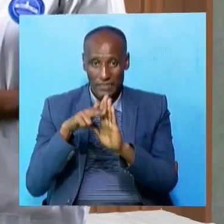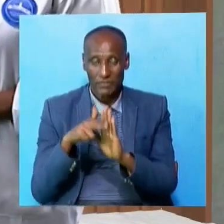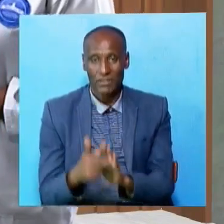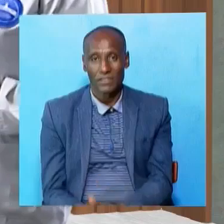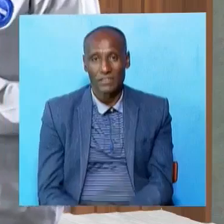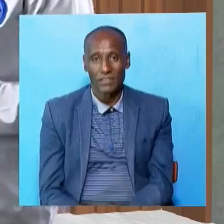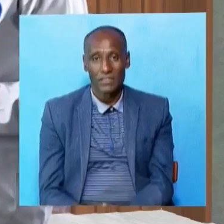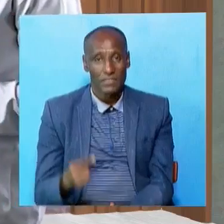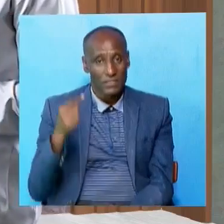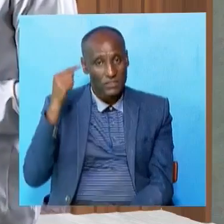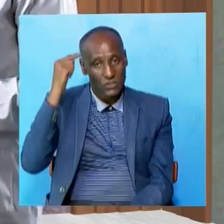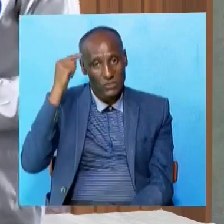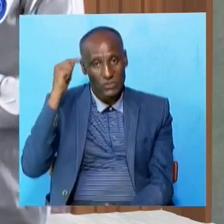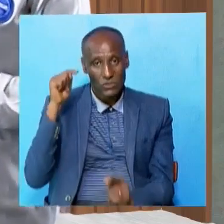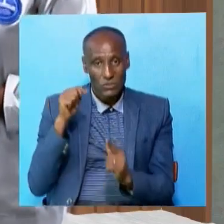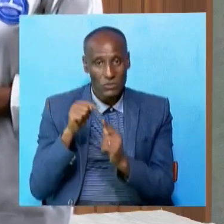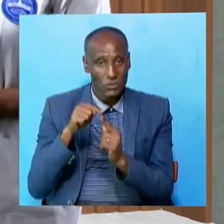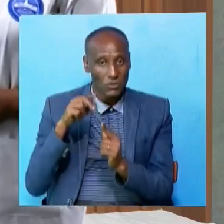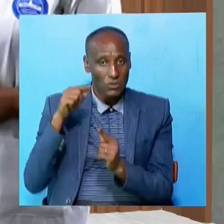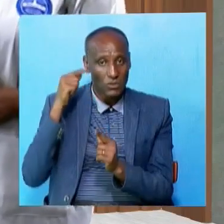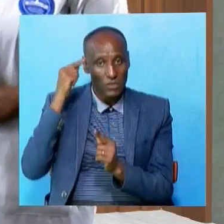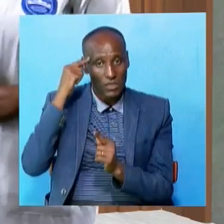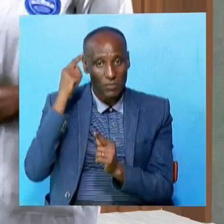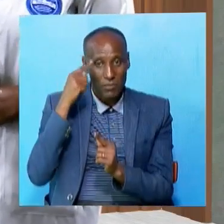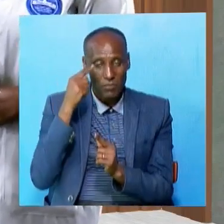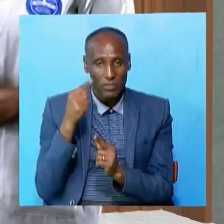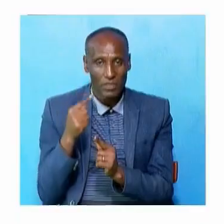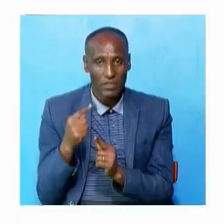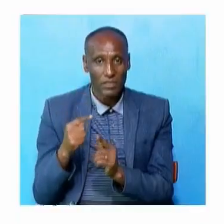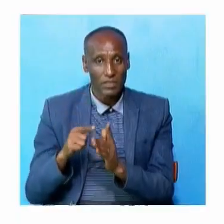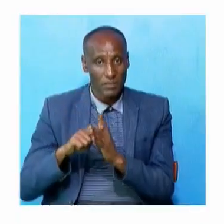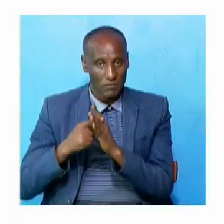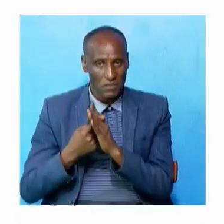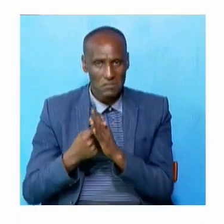Just to remember, you can look at the above the first sentence.